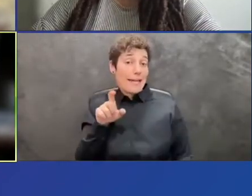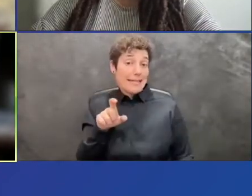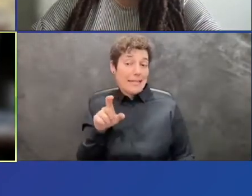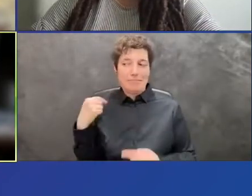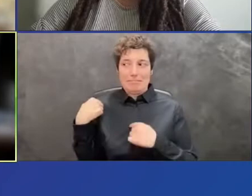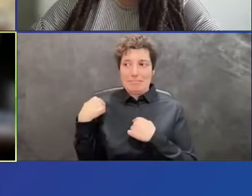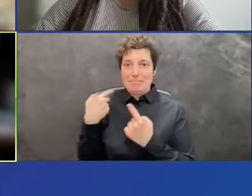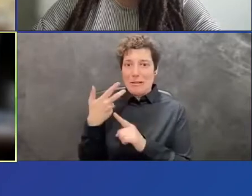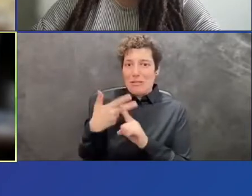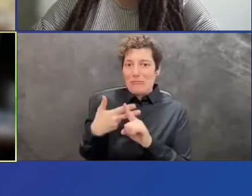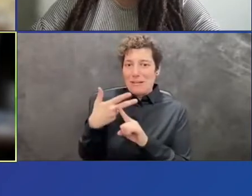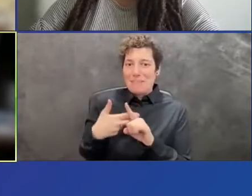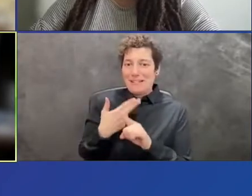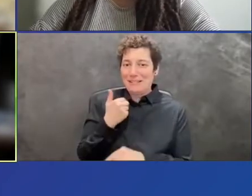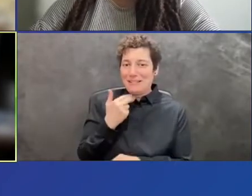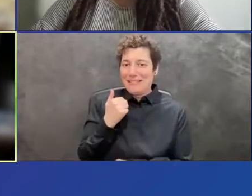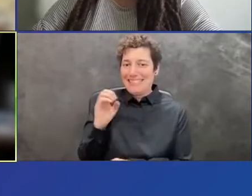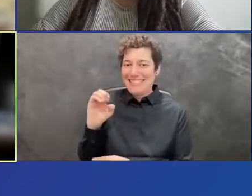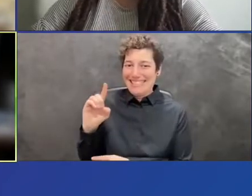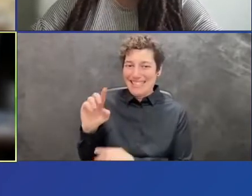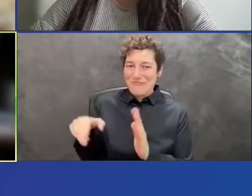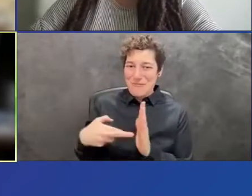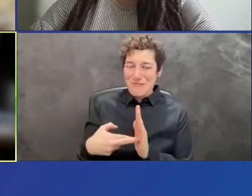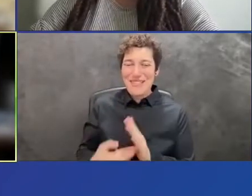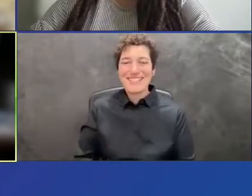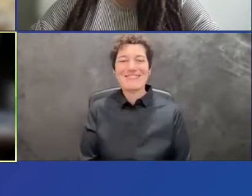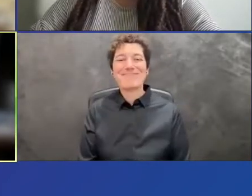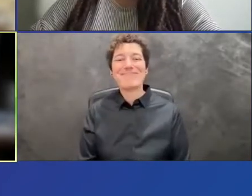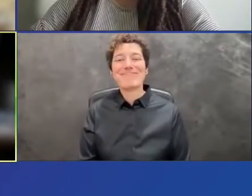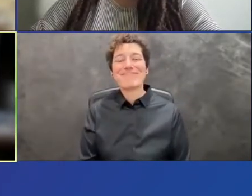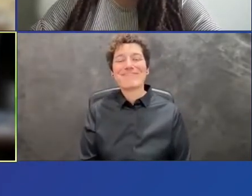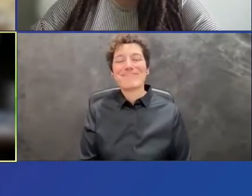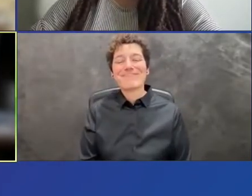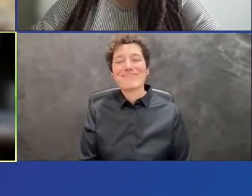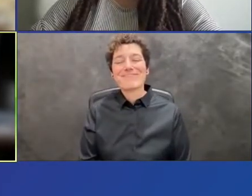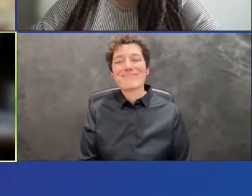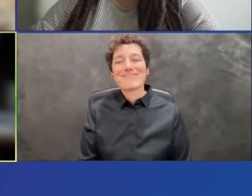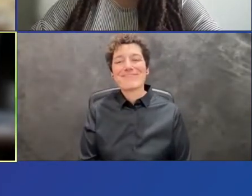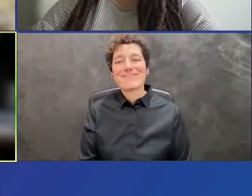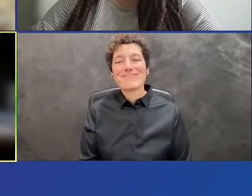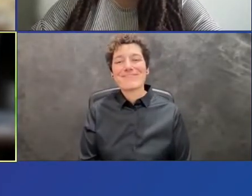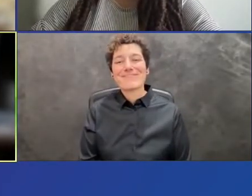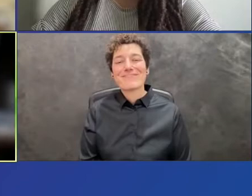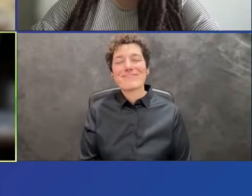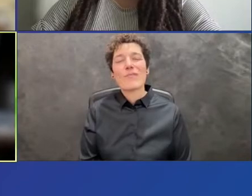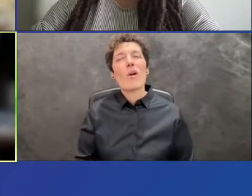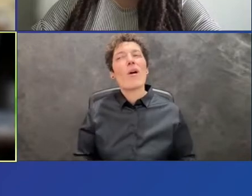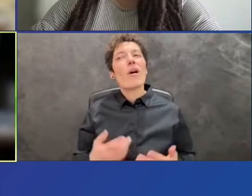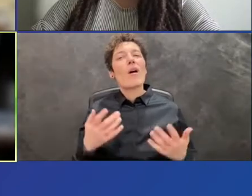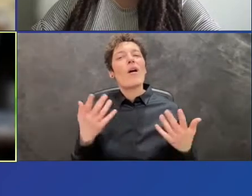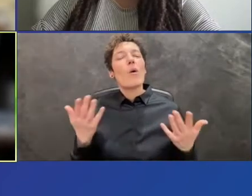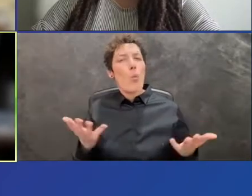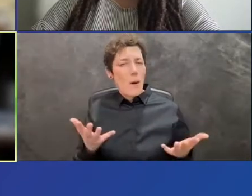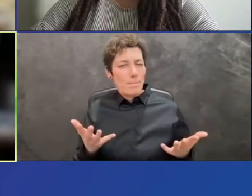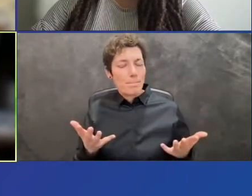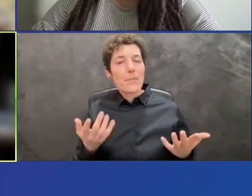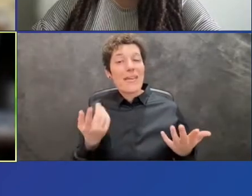3 months that I've been in my role is actually the ability to